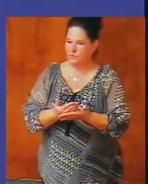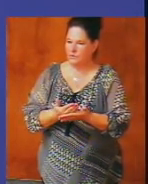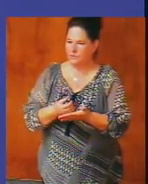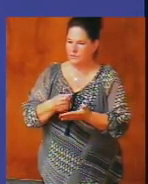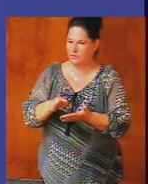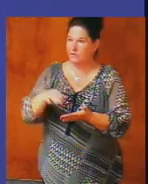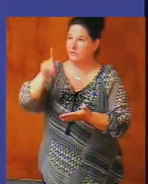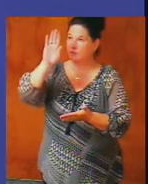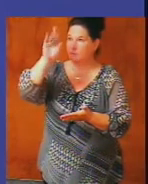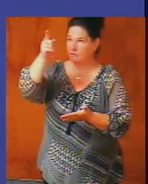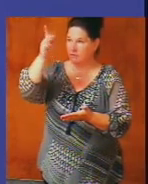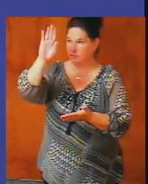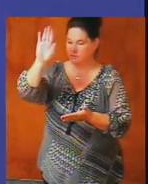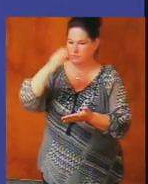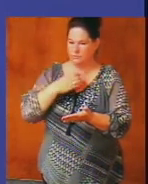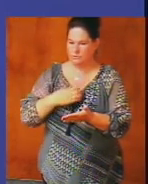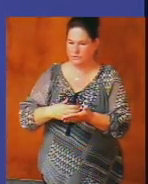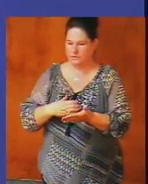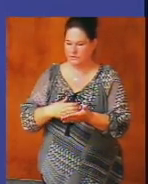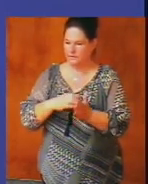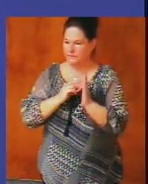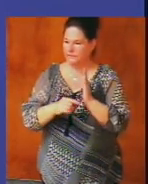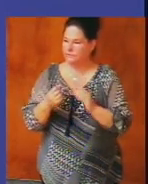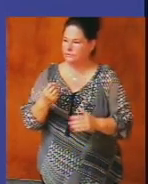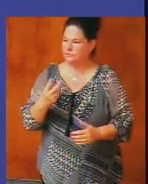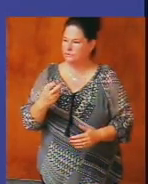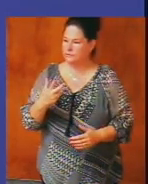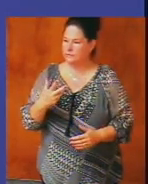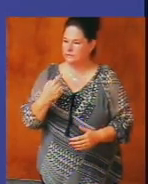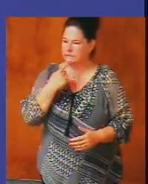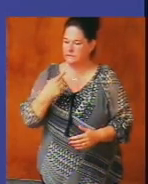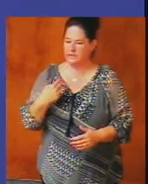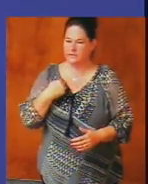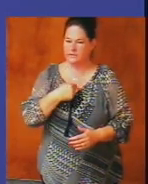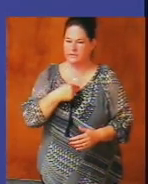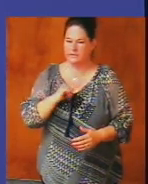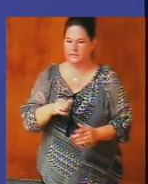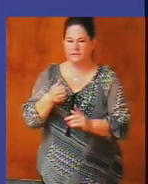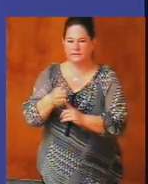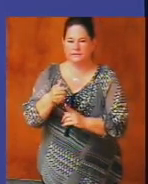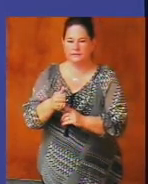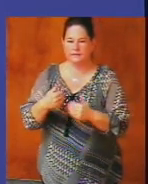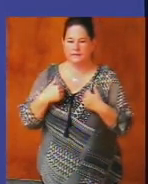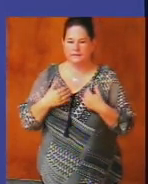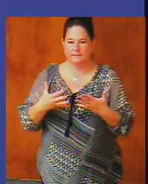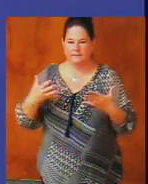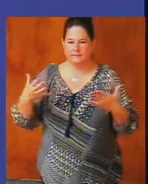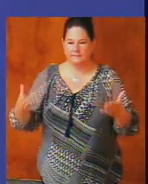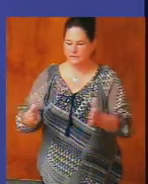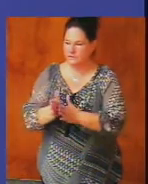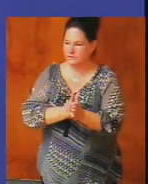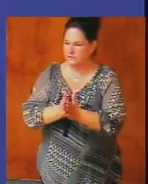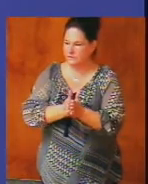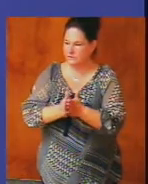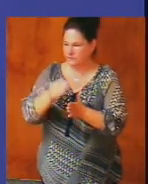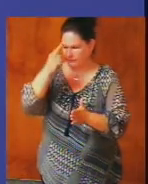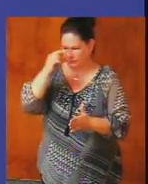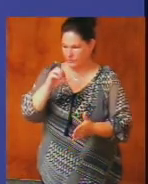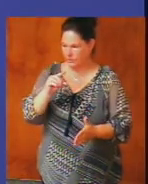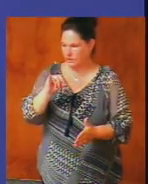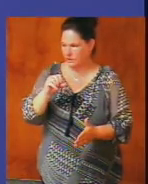of God." And verse 13 tells us that he had a great zeal for the